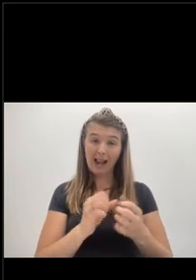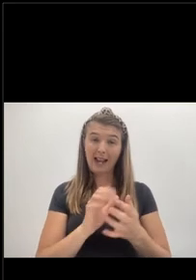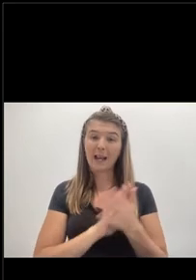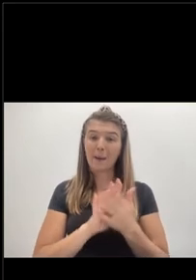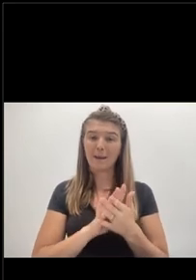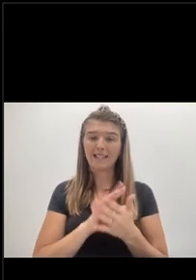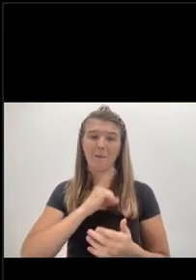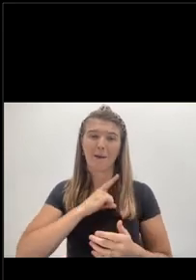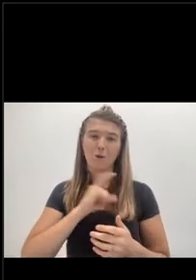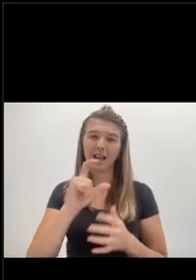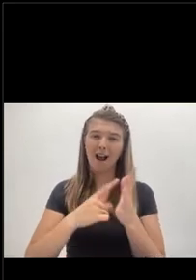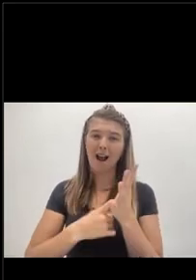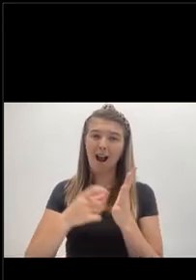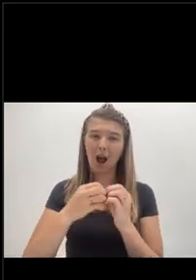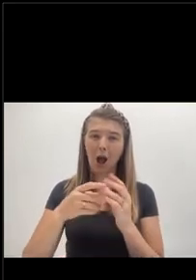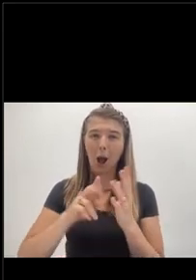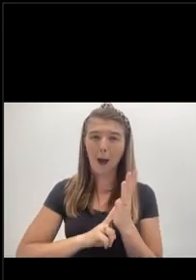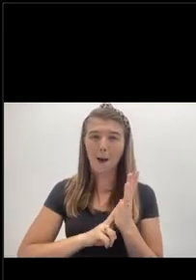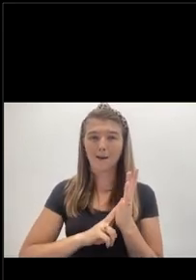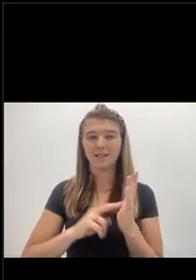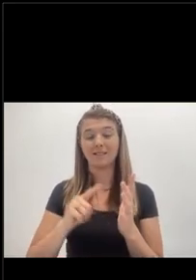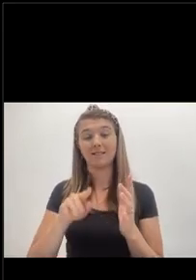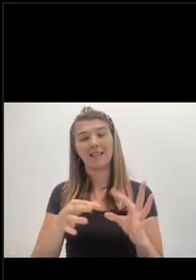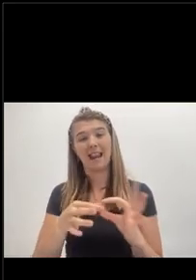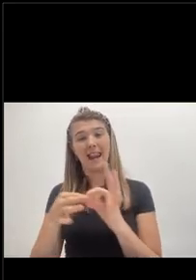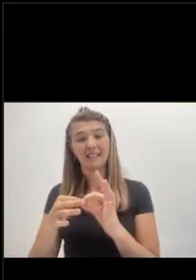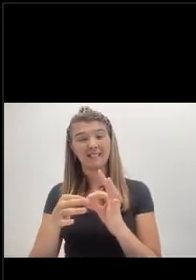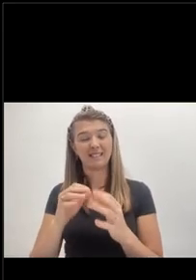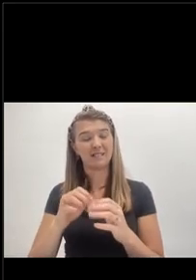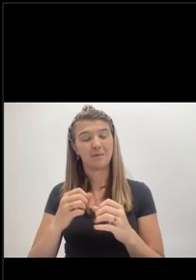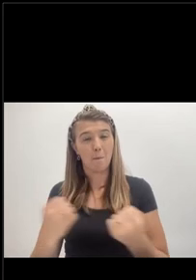energy than breaking a carbon-oxygen bond. So